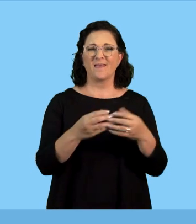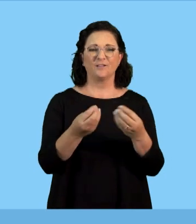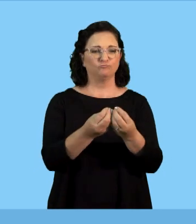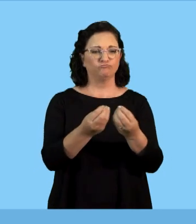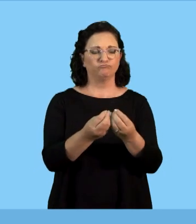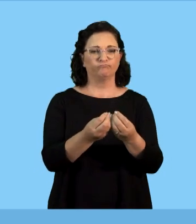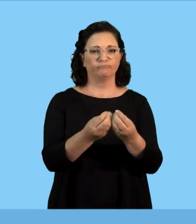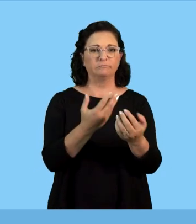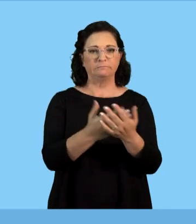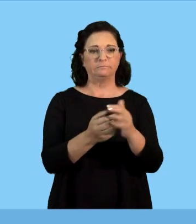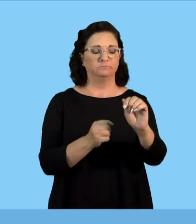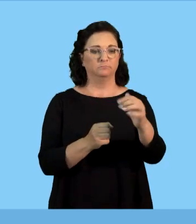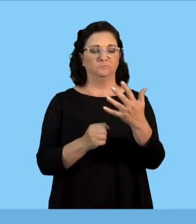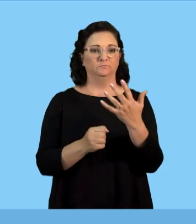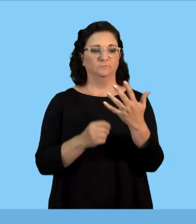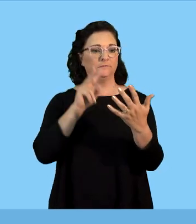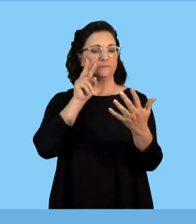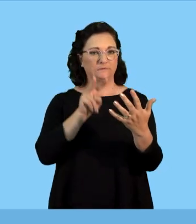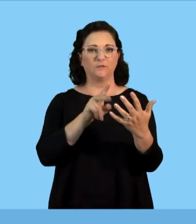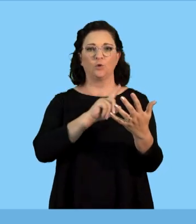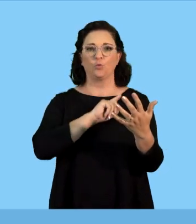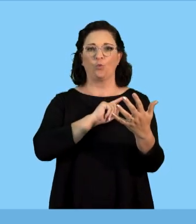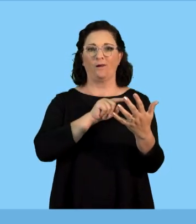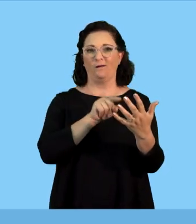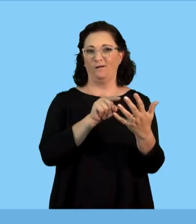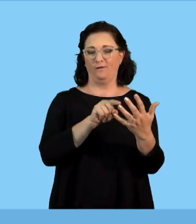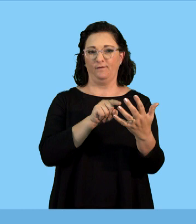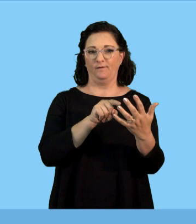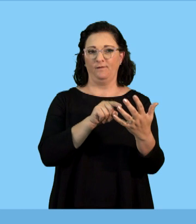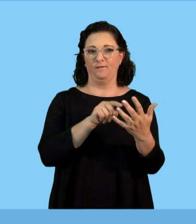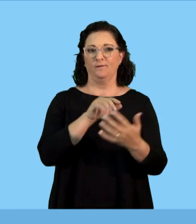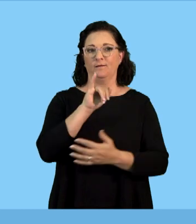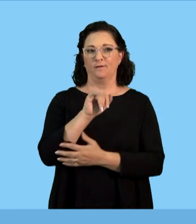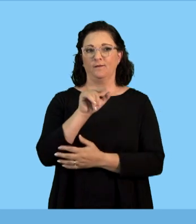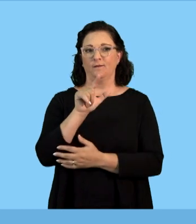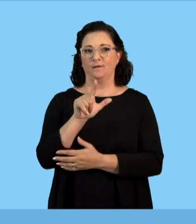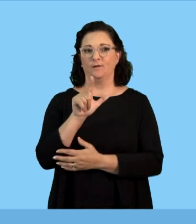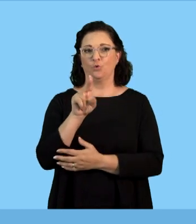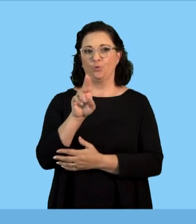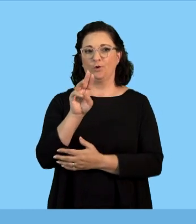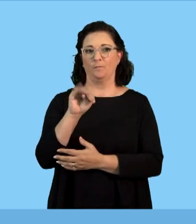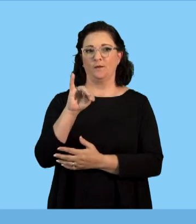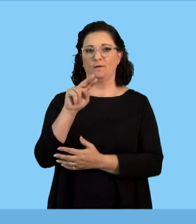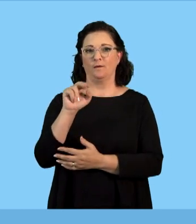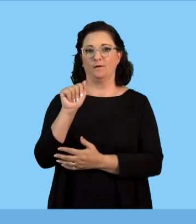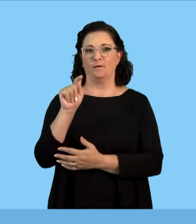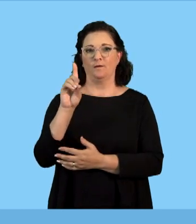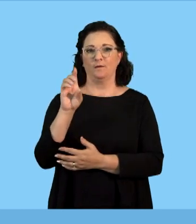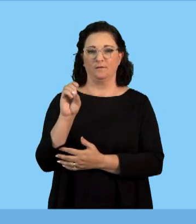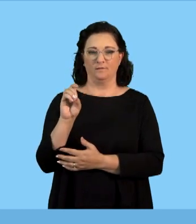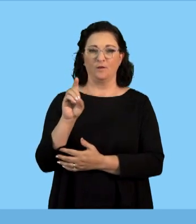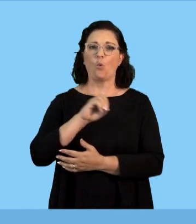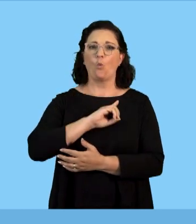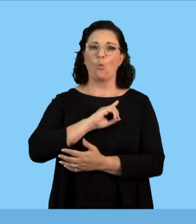So any object that we can be able to see because of light, that object is going to be an illuminated object because that